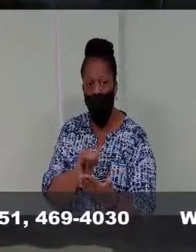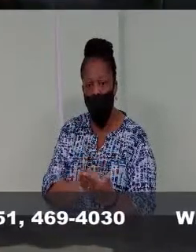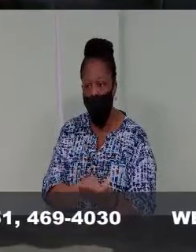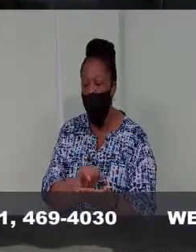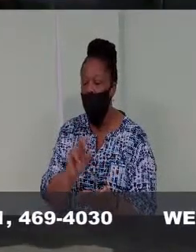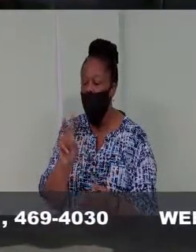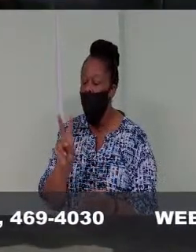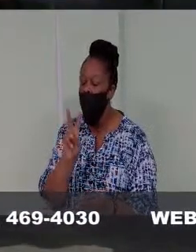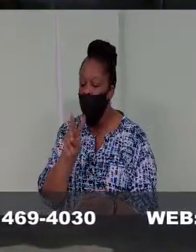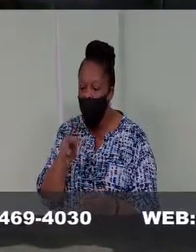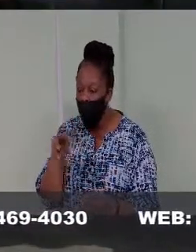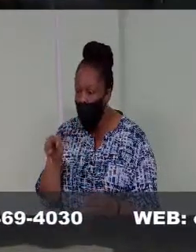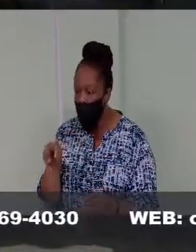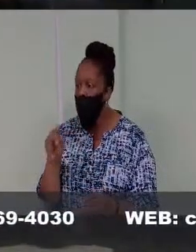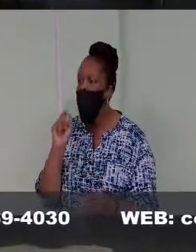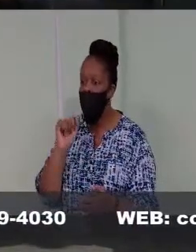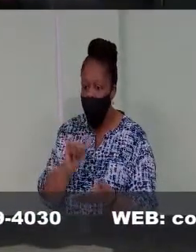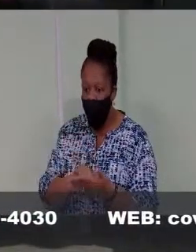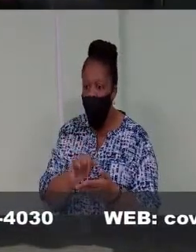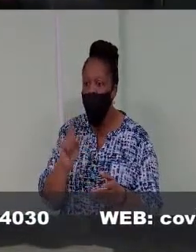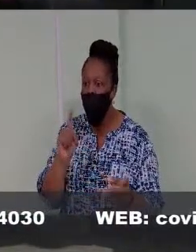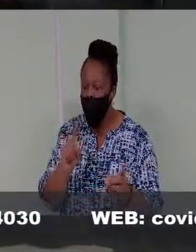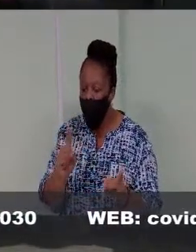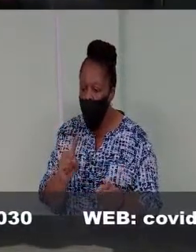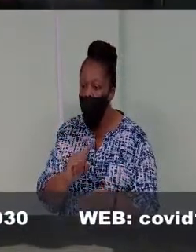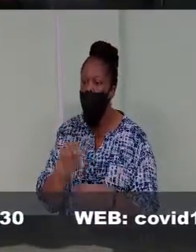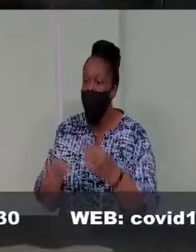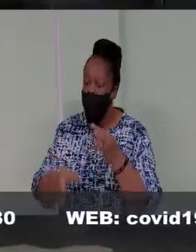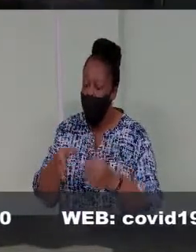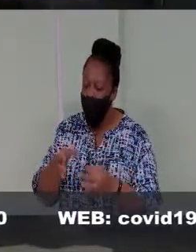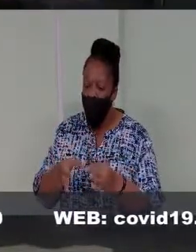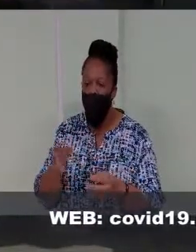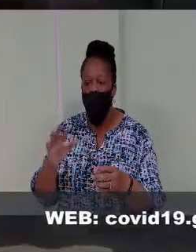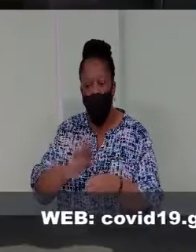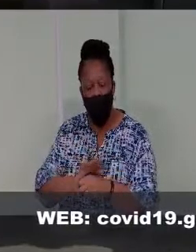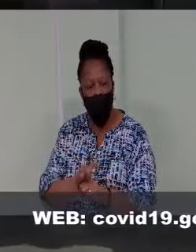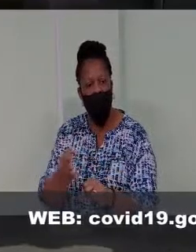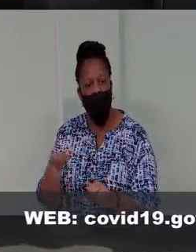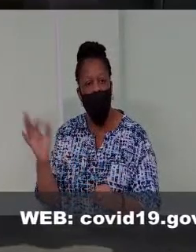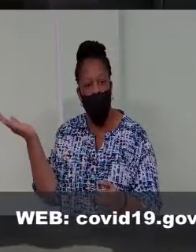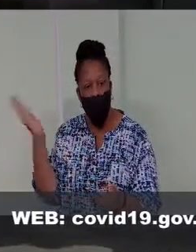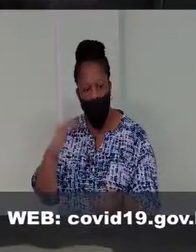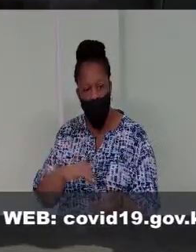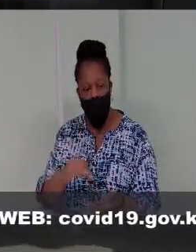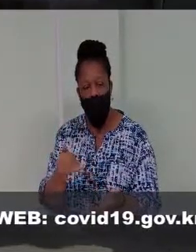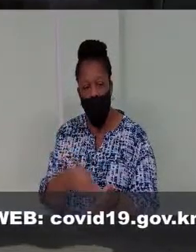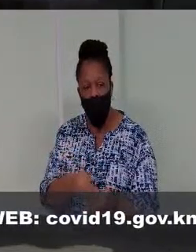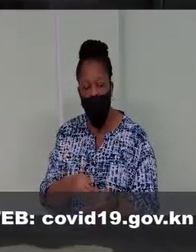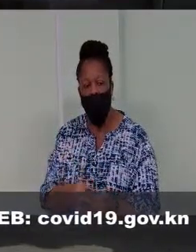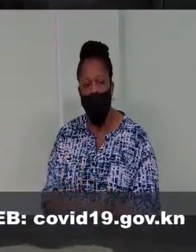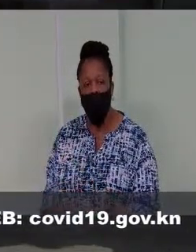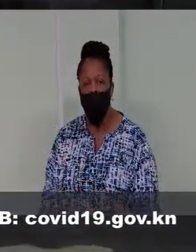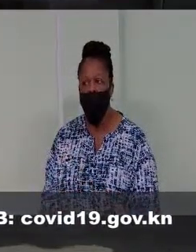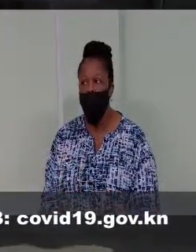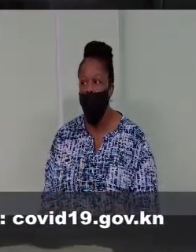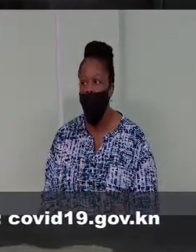have a recovery plan, and 3, that there's a level of resilience in the country.